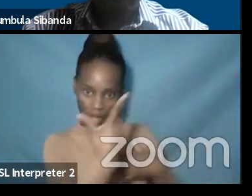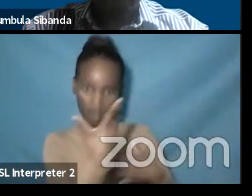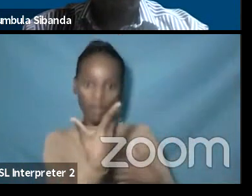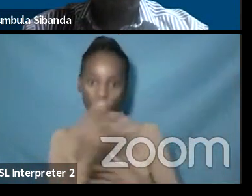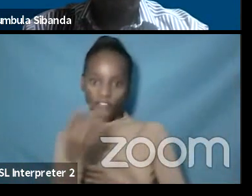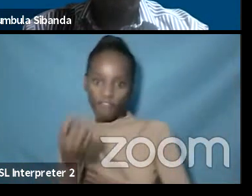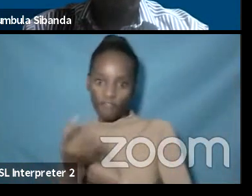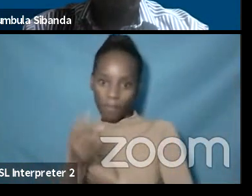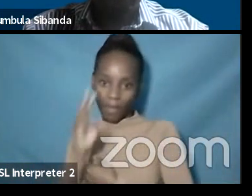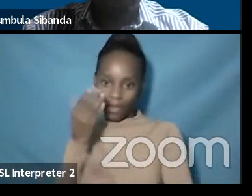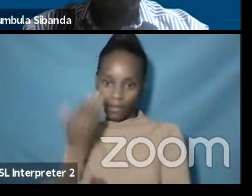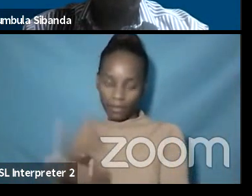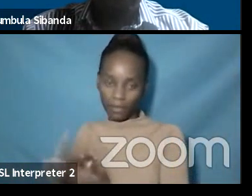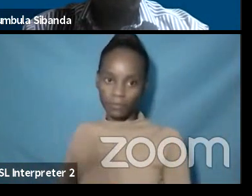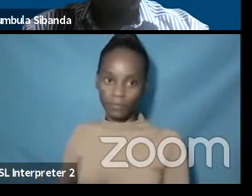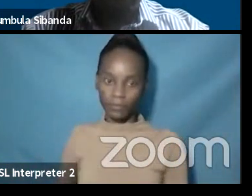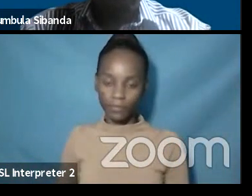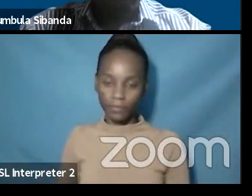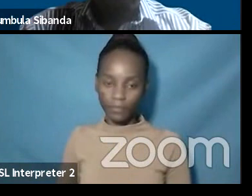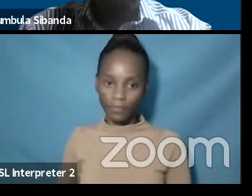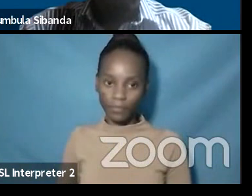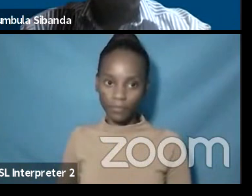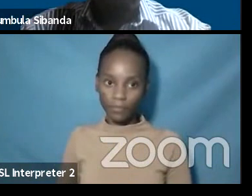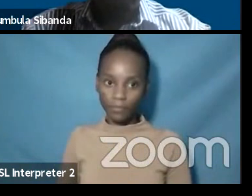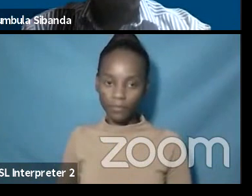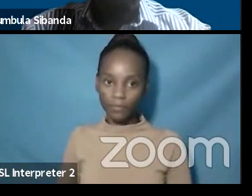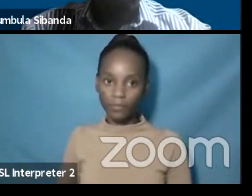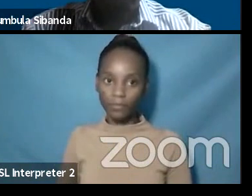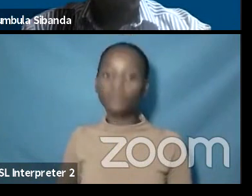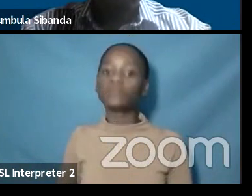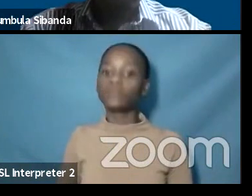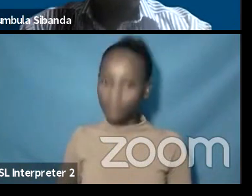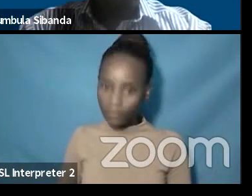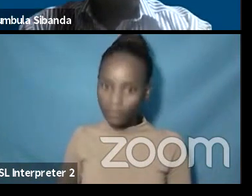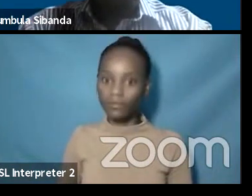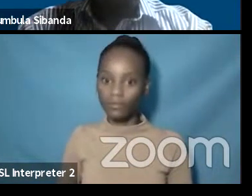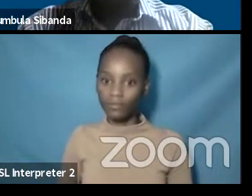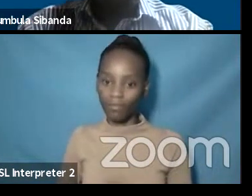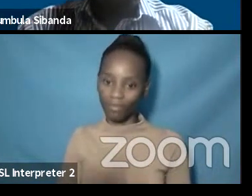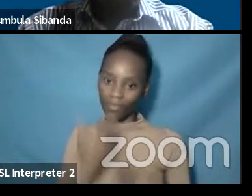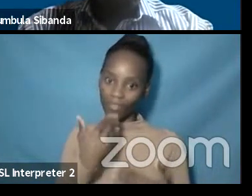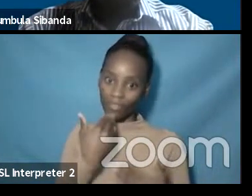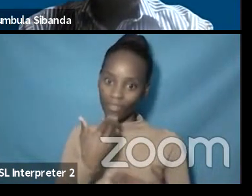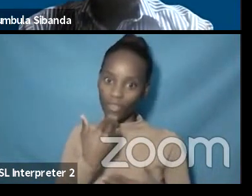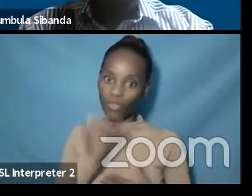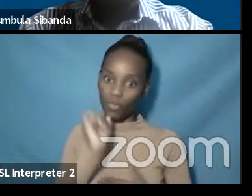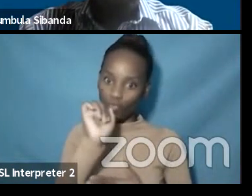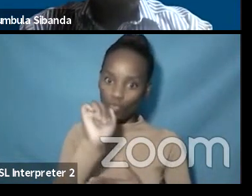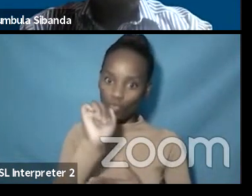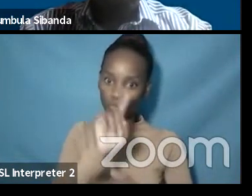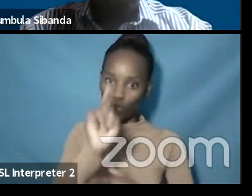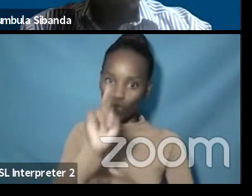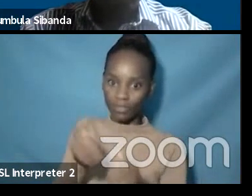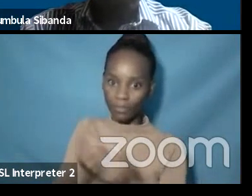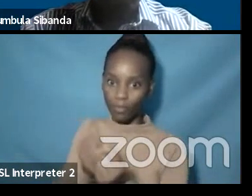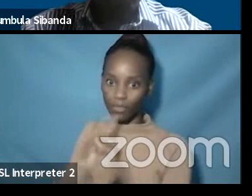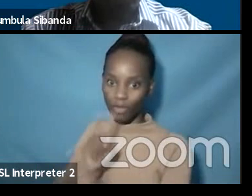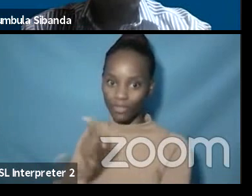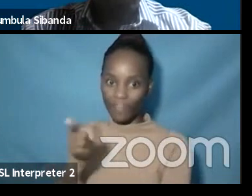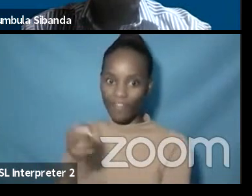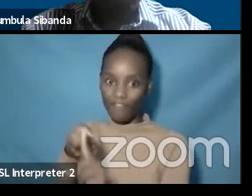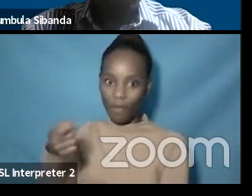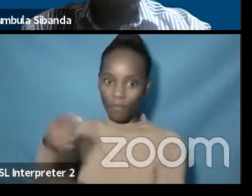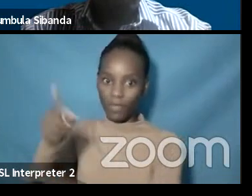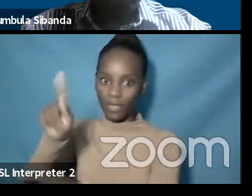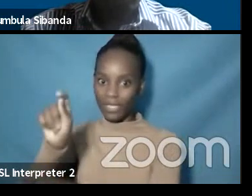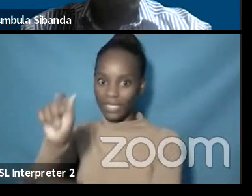cements on what Commander Talliard have touched on. The next question that we